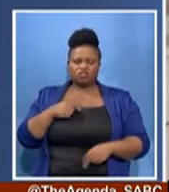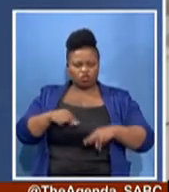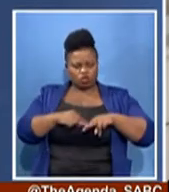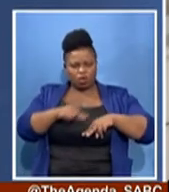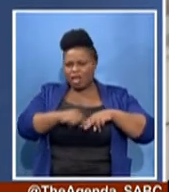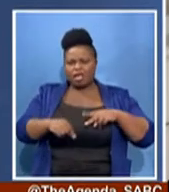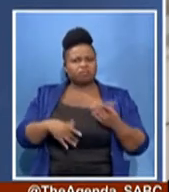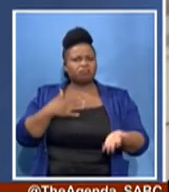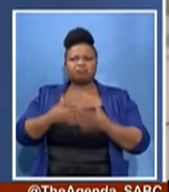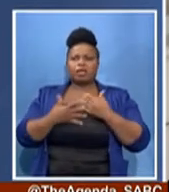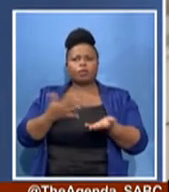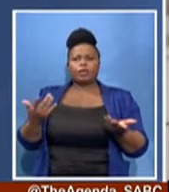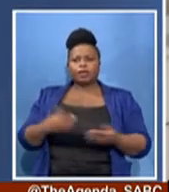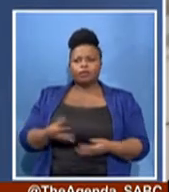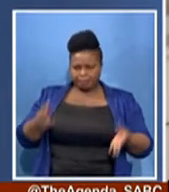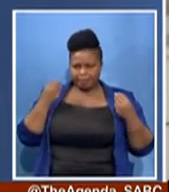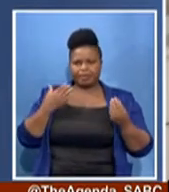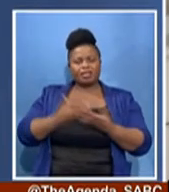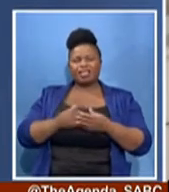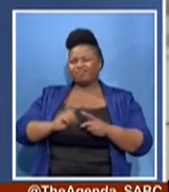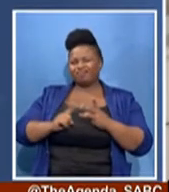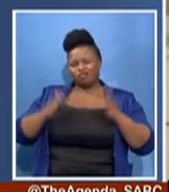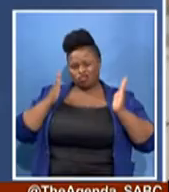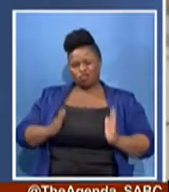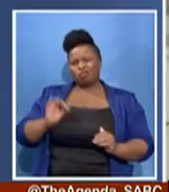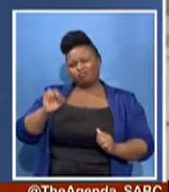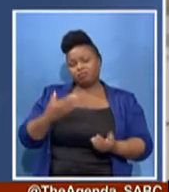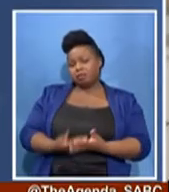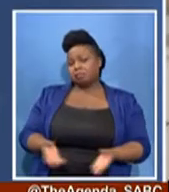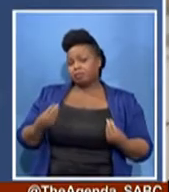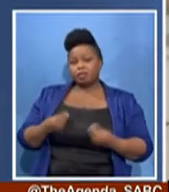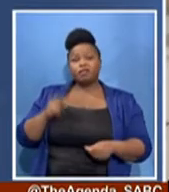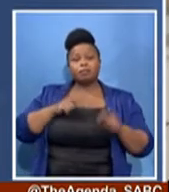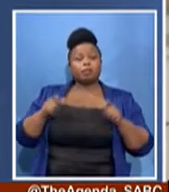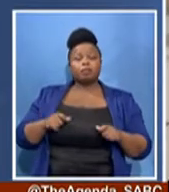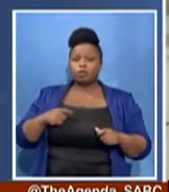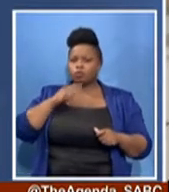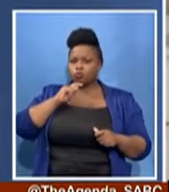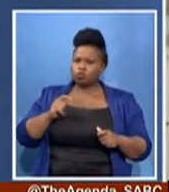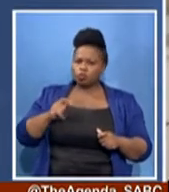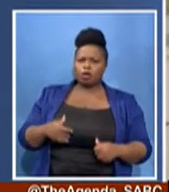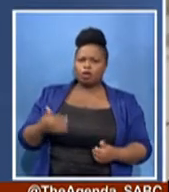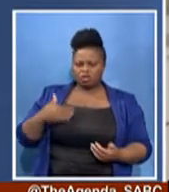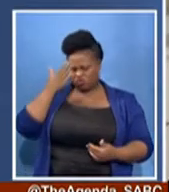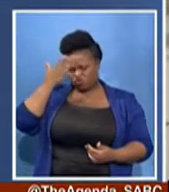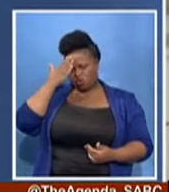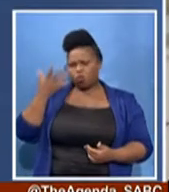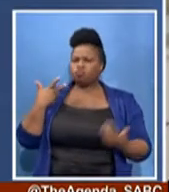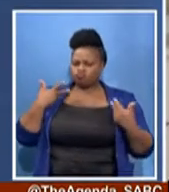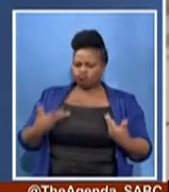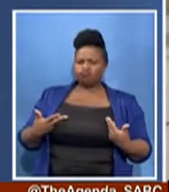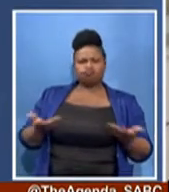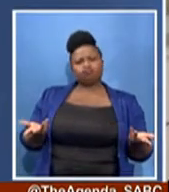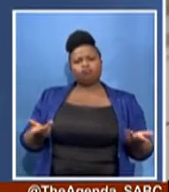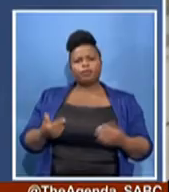many parts of the body. And if people have had them, they will pretty certainly know about it and will be able to say, yes, I've had a